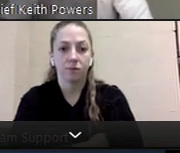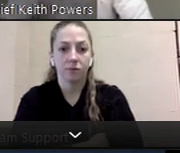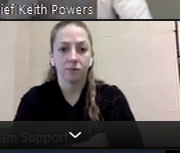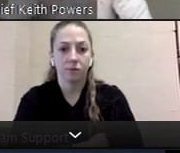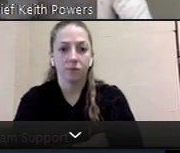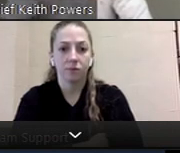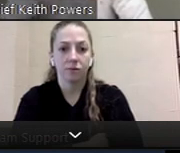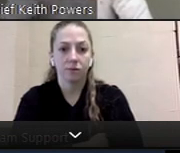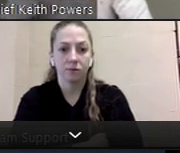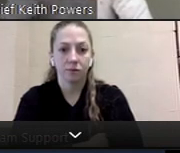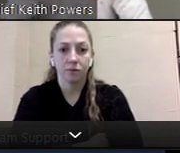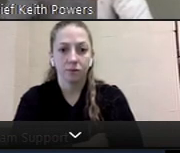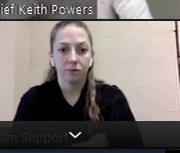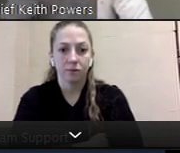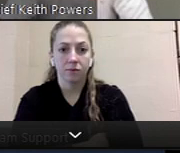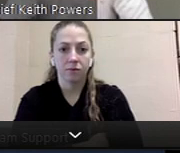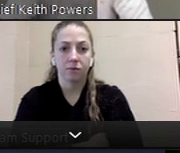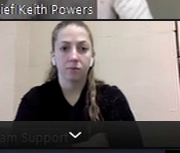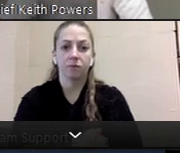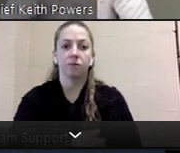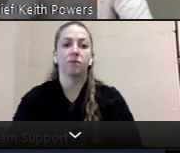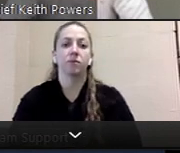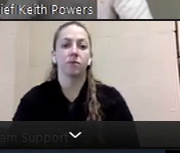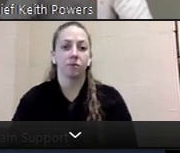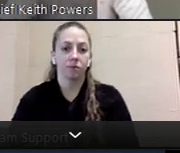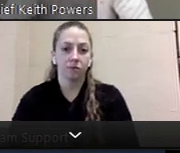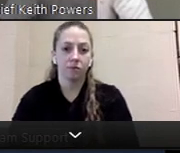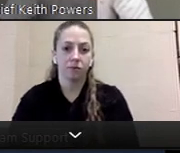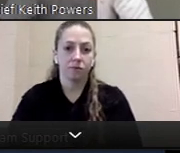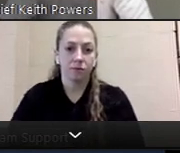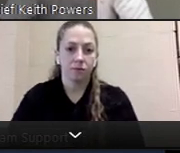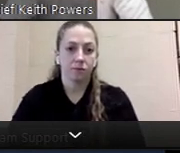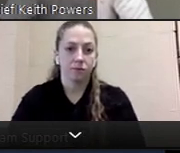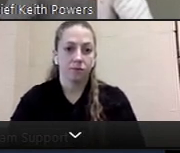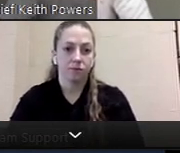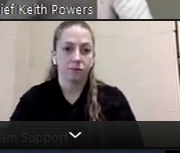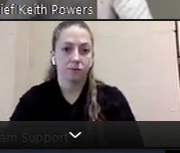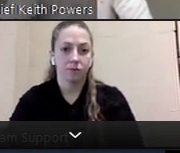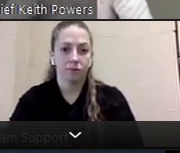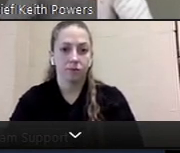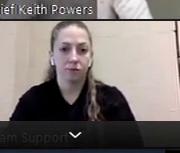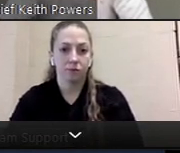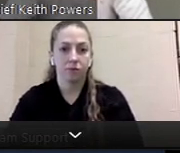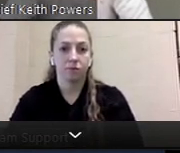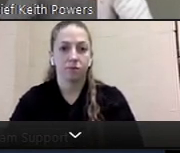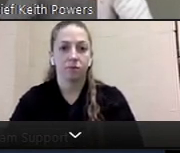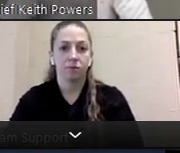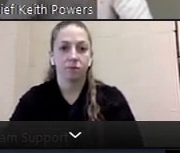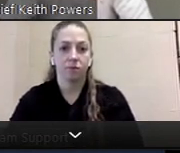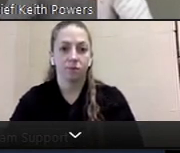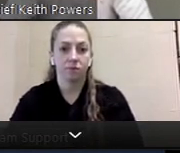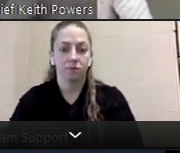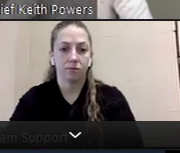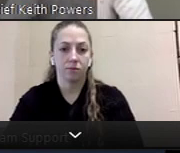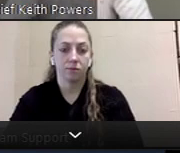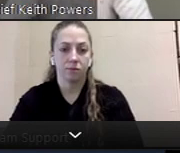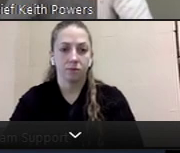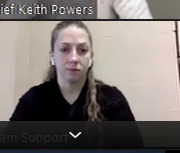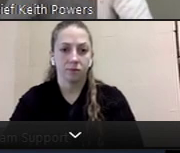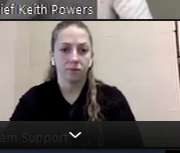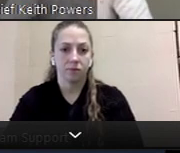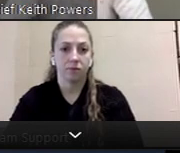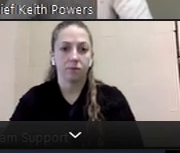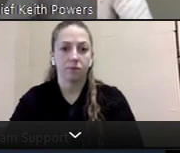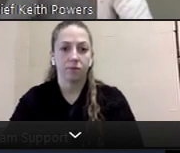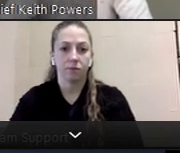site at Lot J will continue to open at 9 a.m. daily and operate until 5 p.m. or as supplies last. The